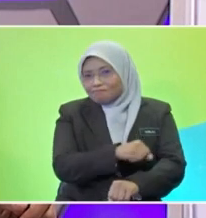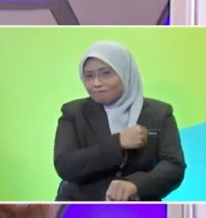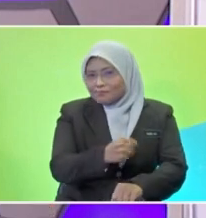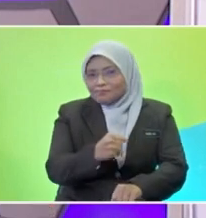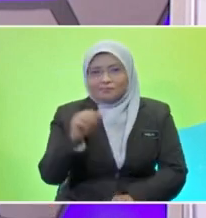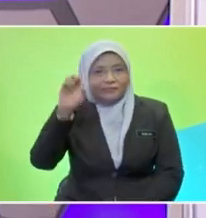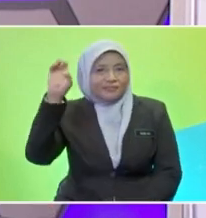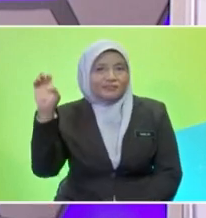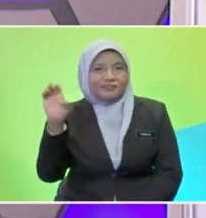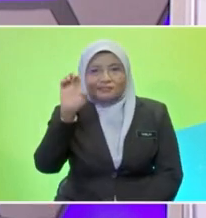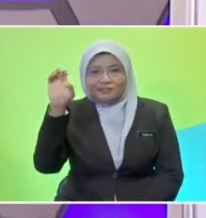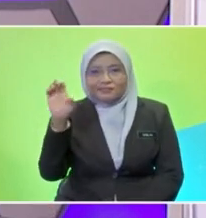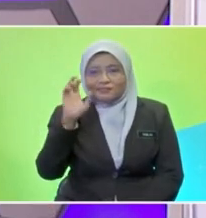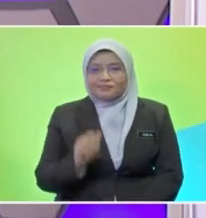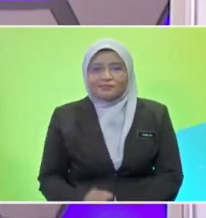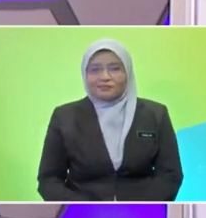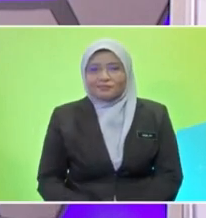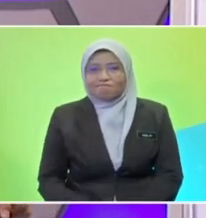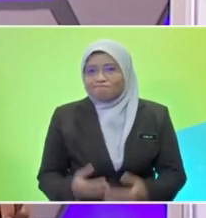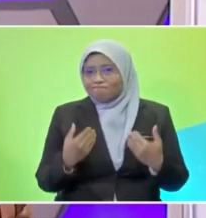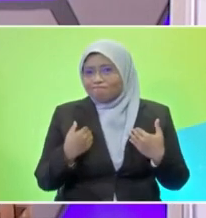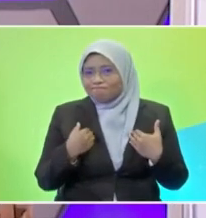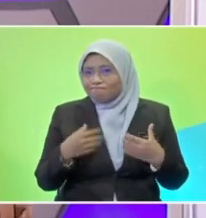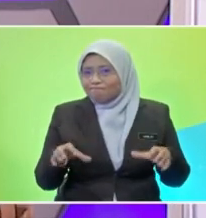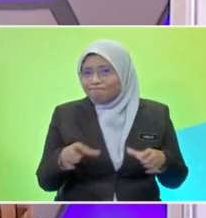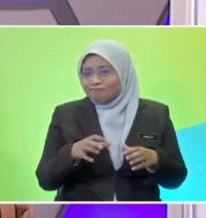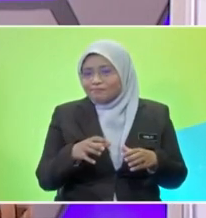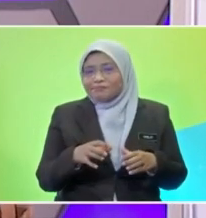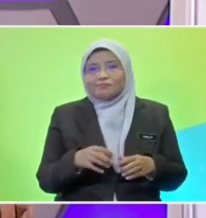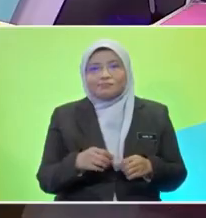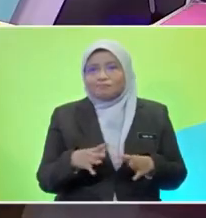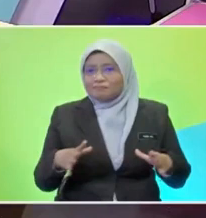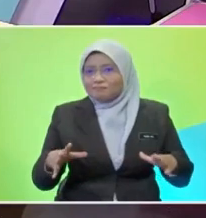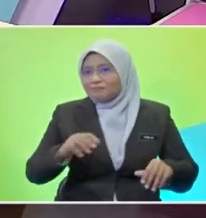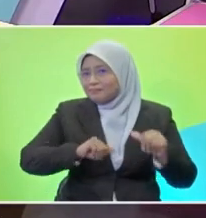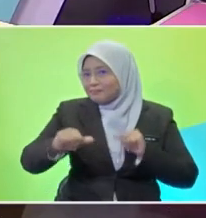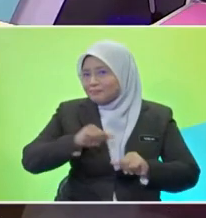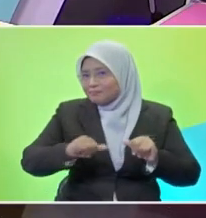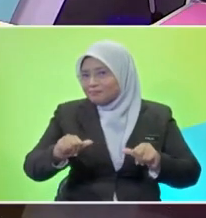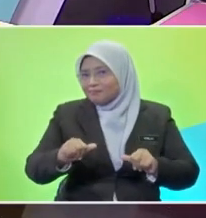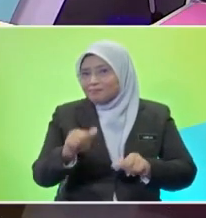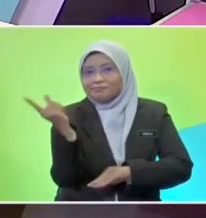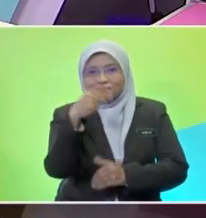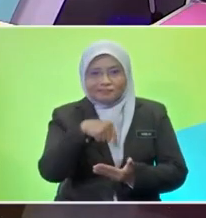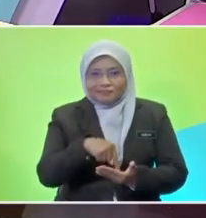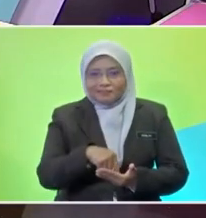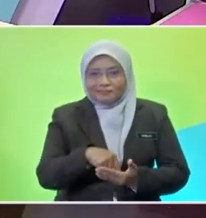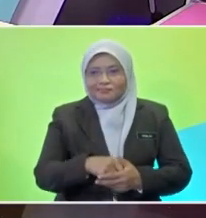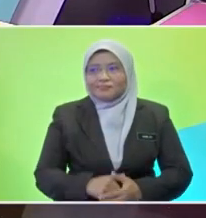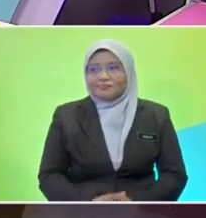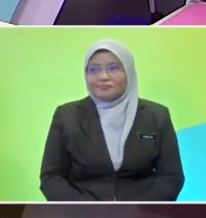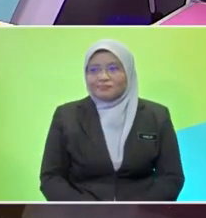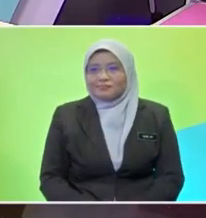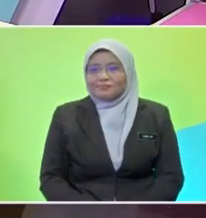do few writing activities in today's episode. Shall we start? Yes, please, let's start singing or we'll start our